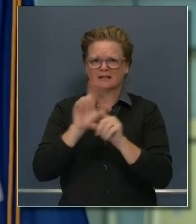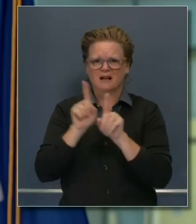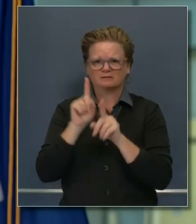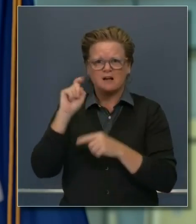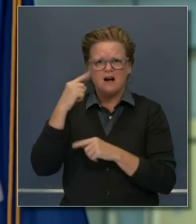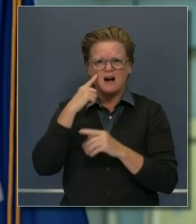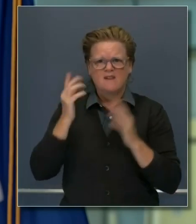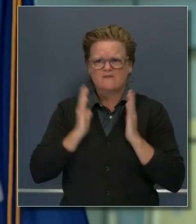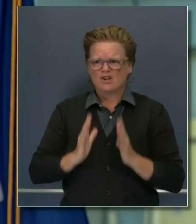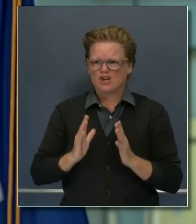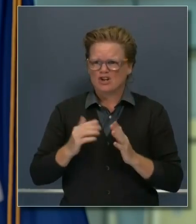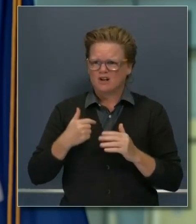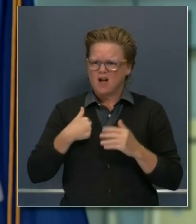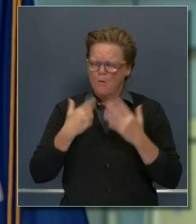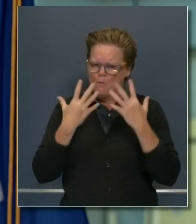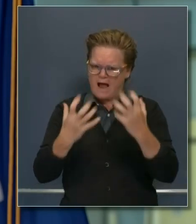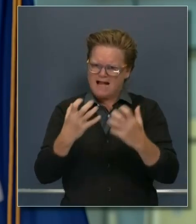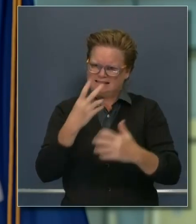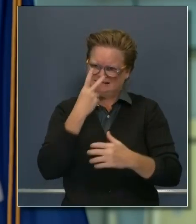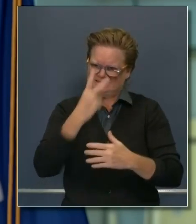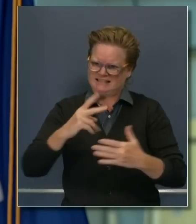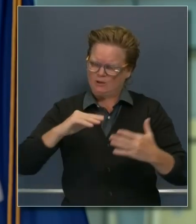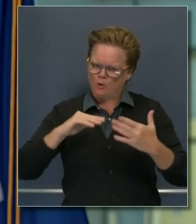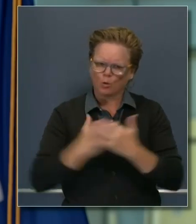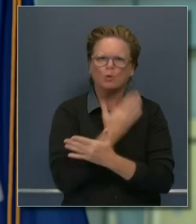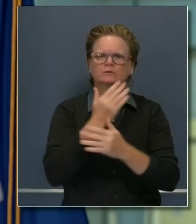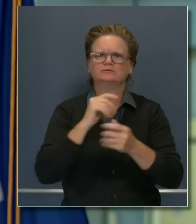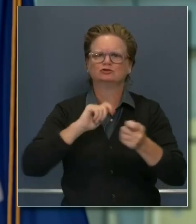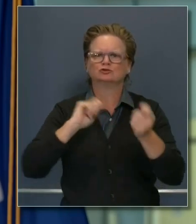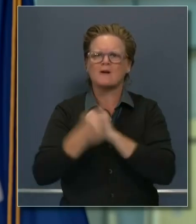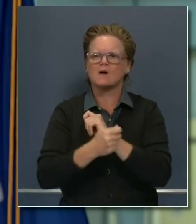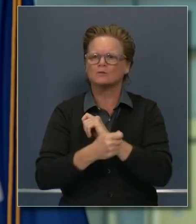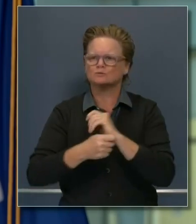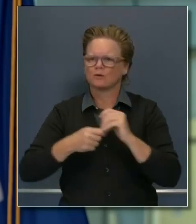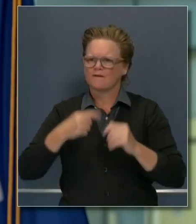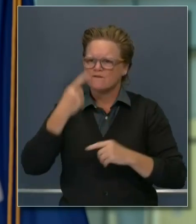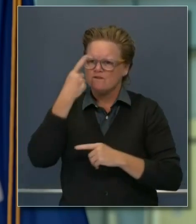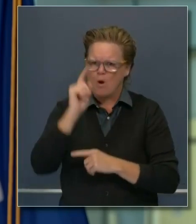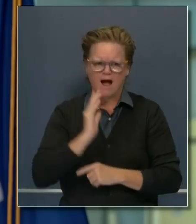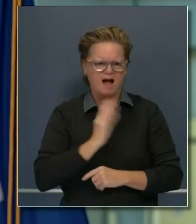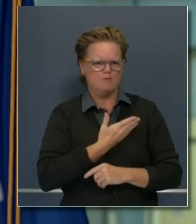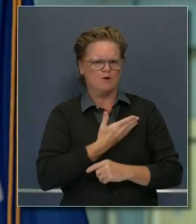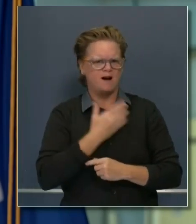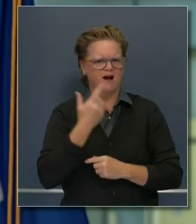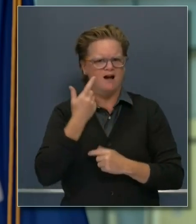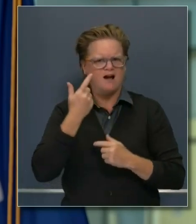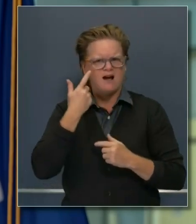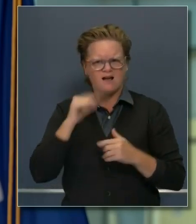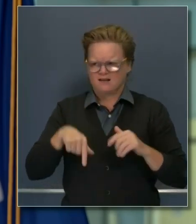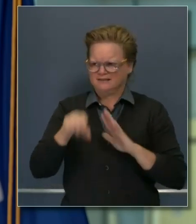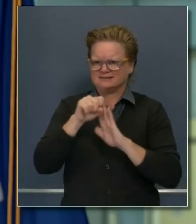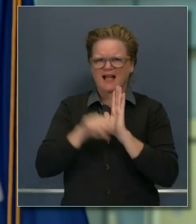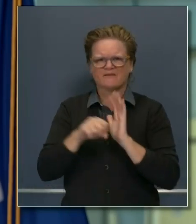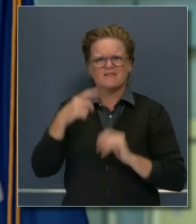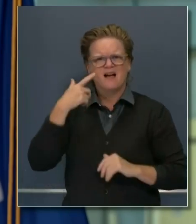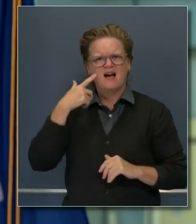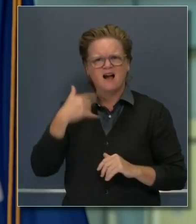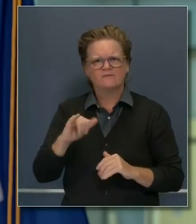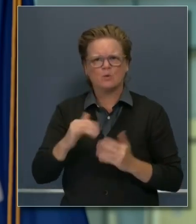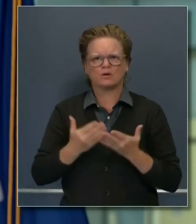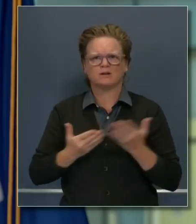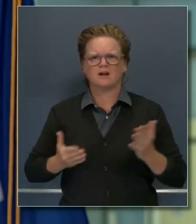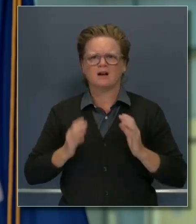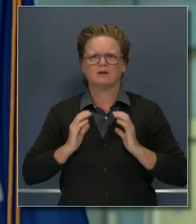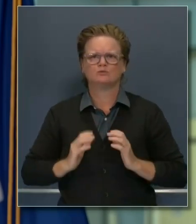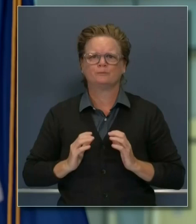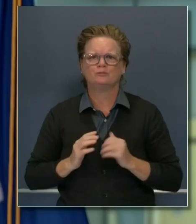in this space. We seeded a lot in the last year, year and a half, and all of this experience has only doubled my resolve to do